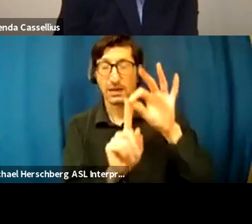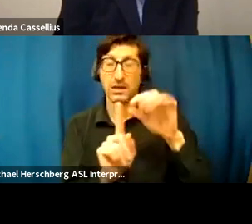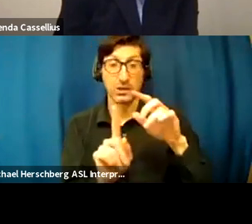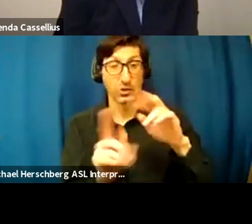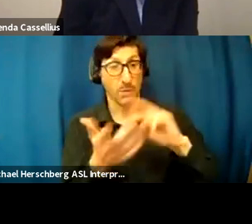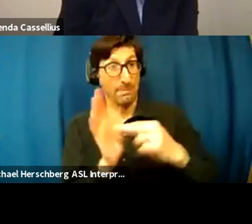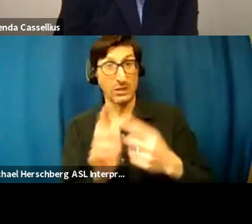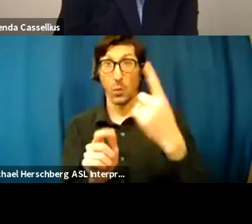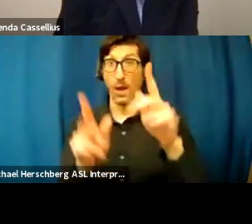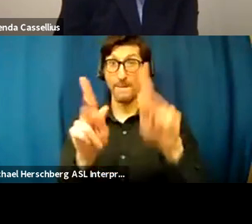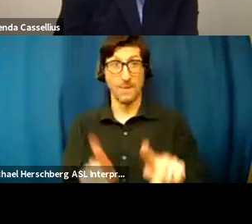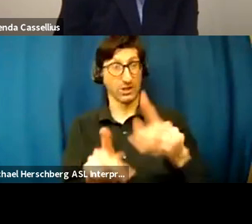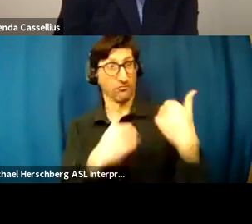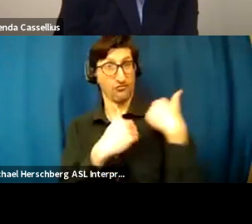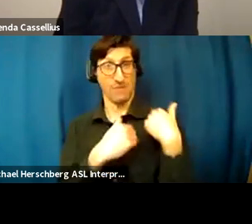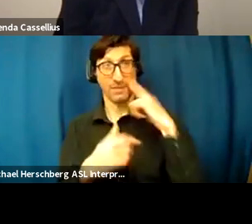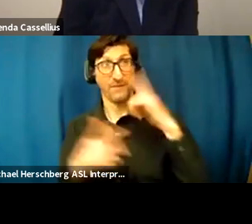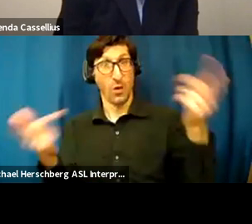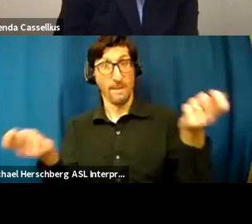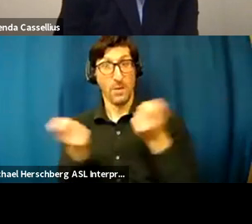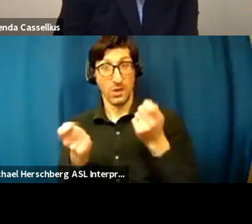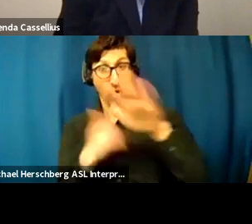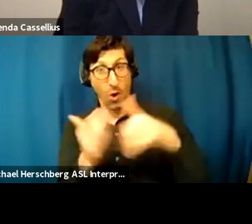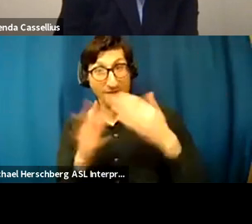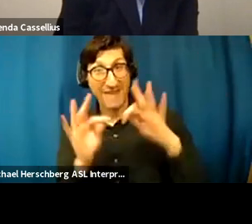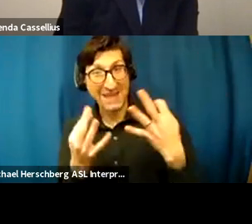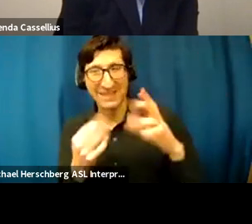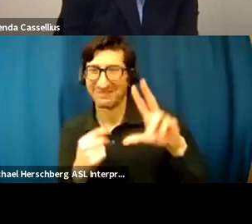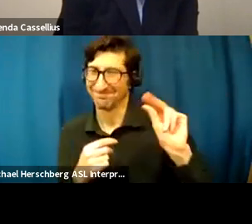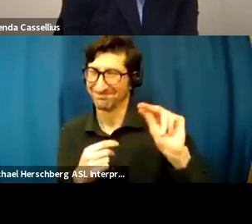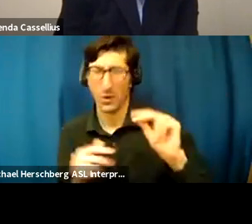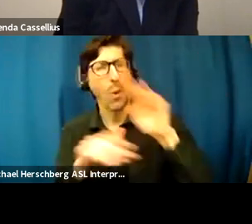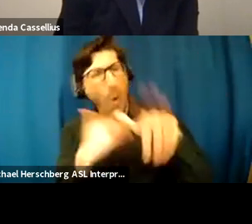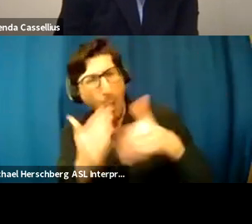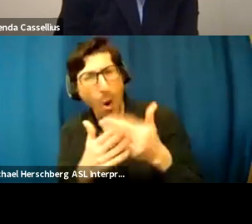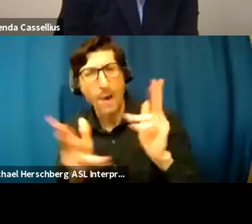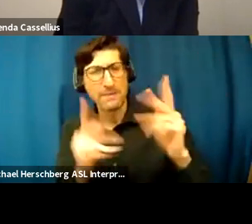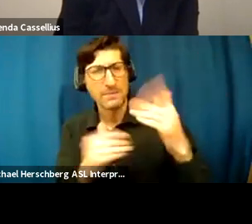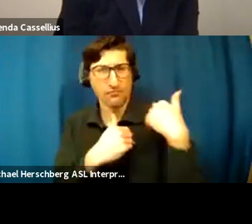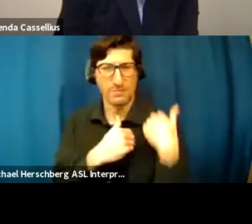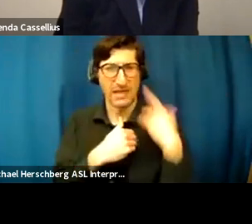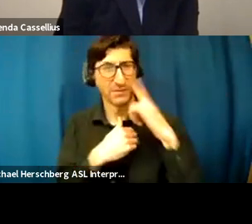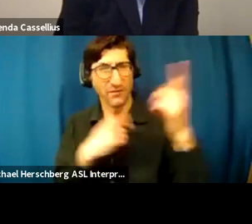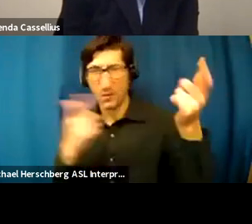person's job to engage families and that it's really every single person in the building, and that